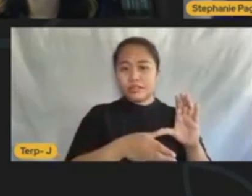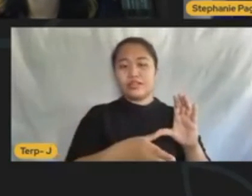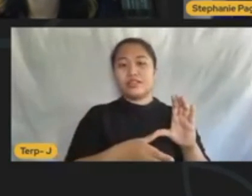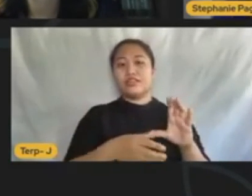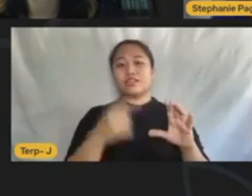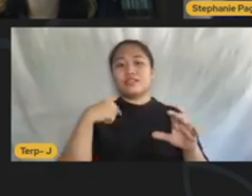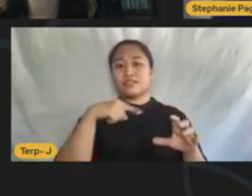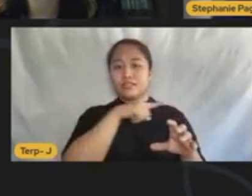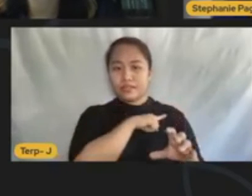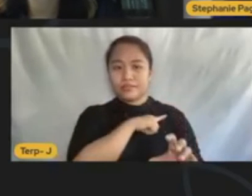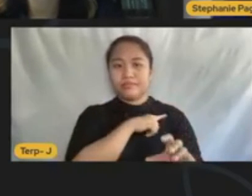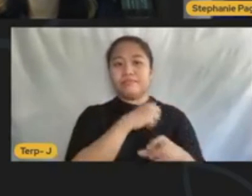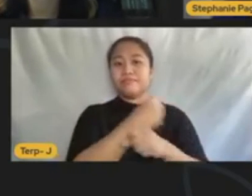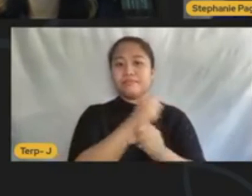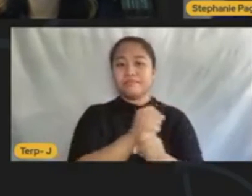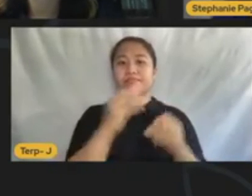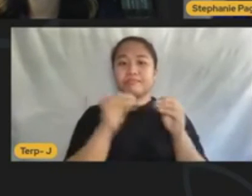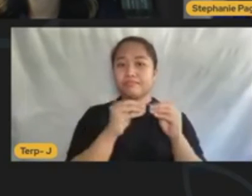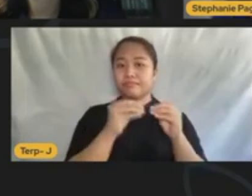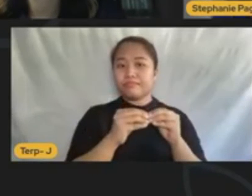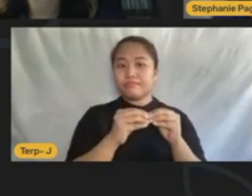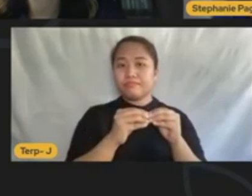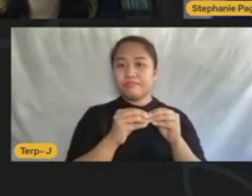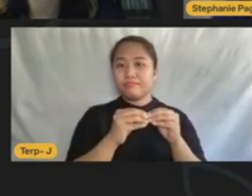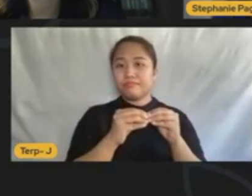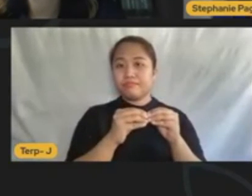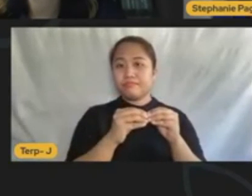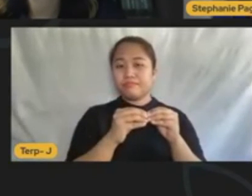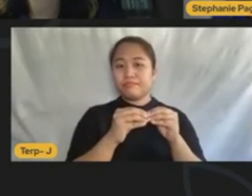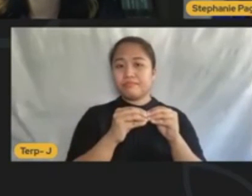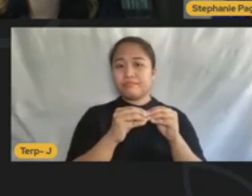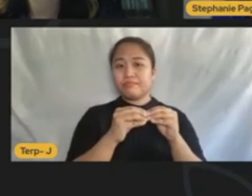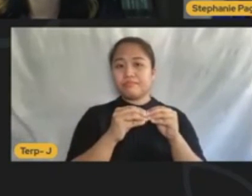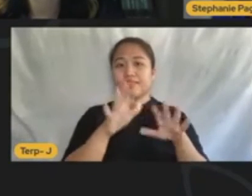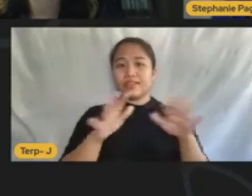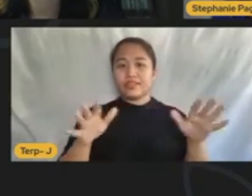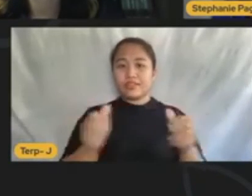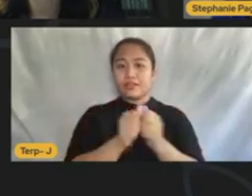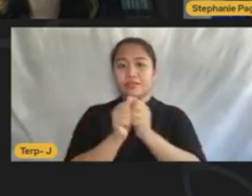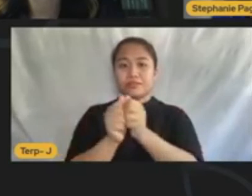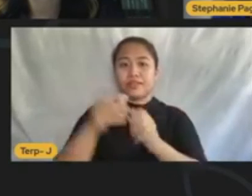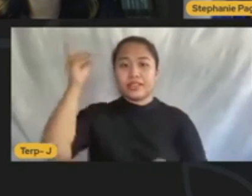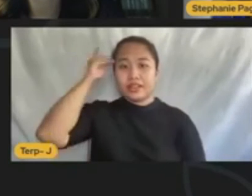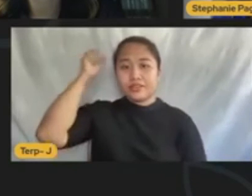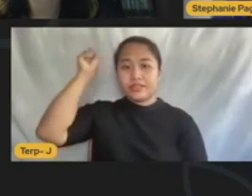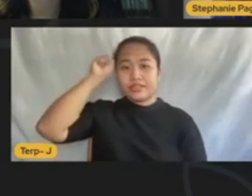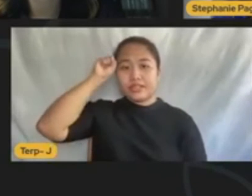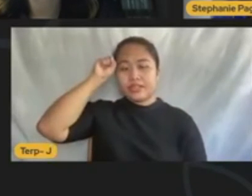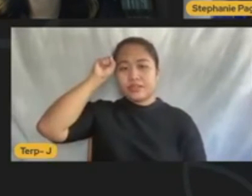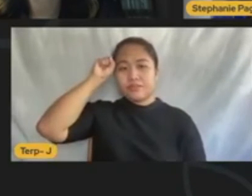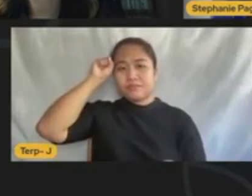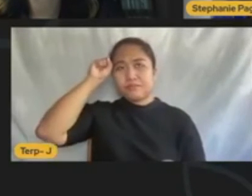children with Down syndrome, like I think her name is Brianna ba? Tama ba yung naging teacher? She was able to finish college. So I'm